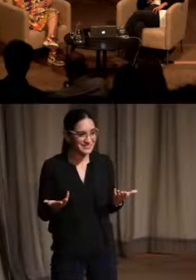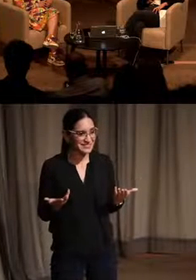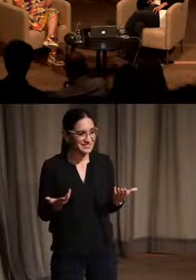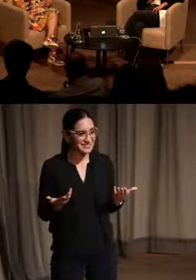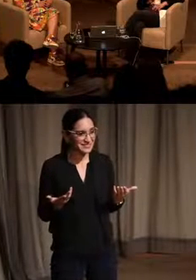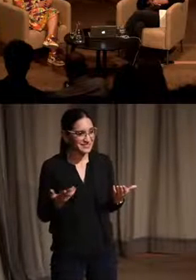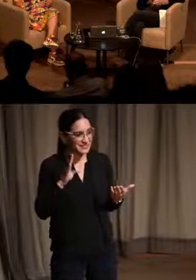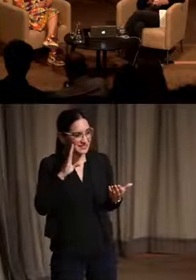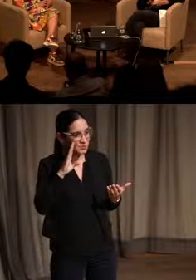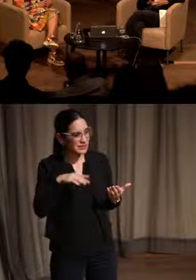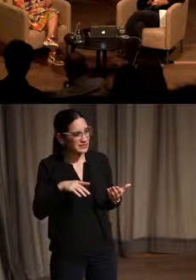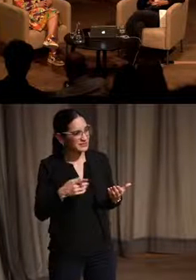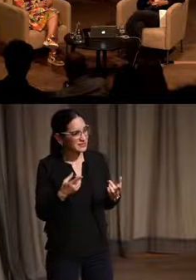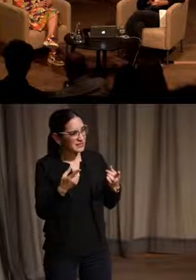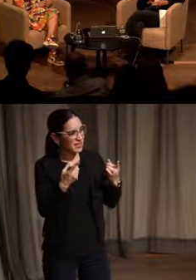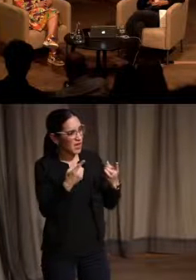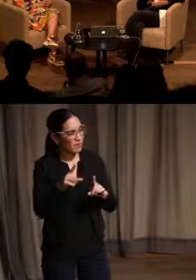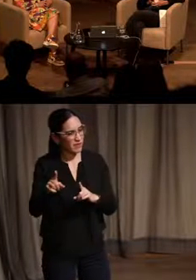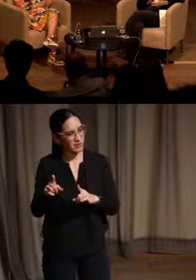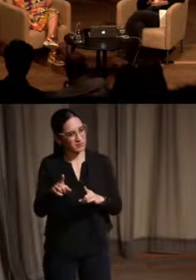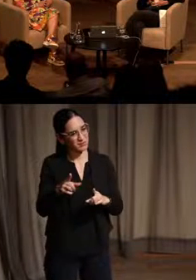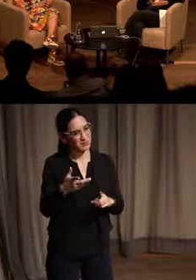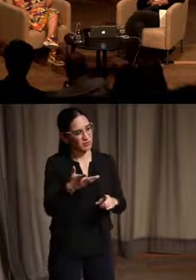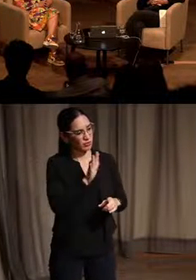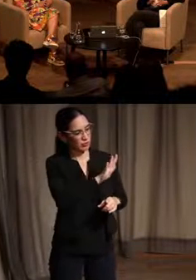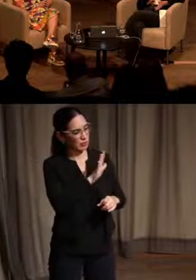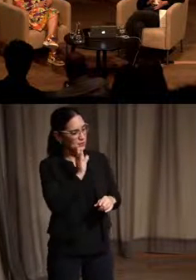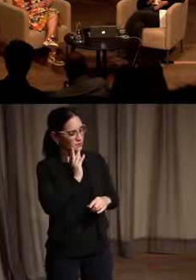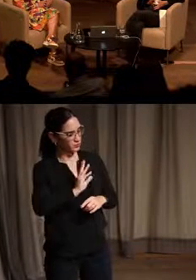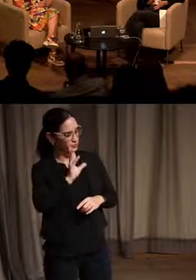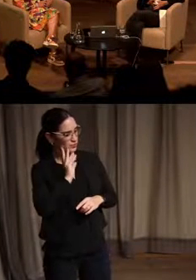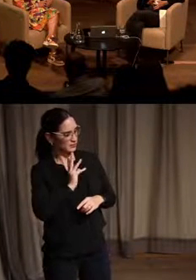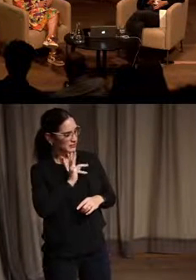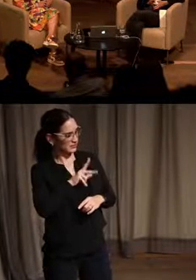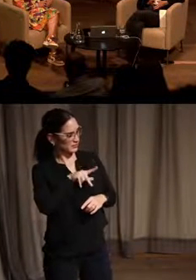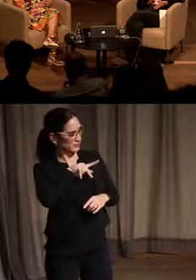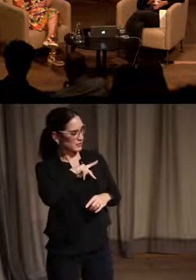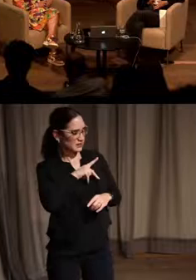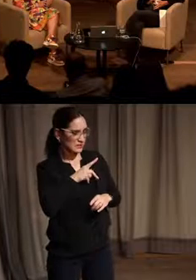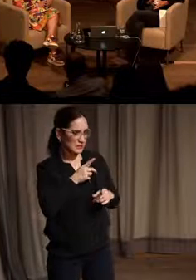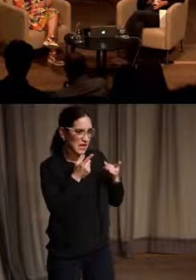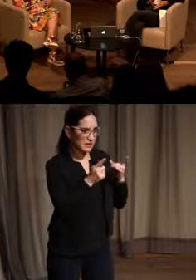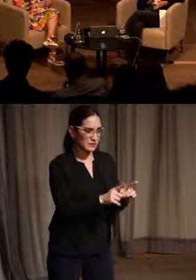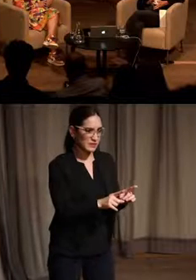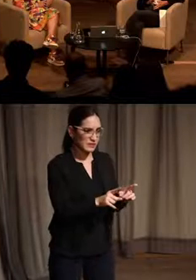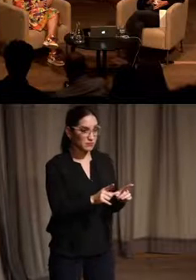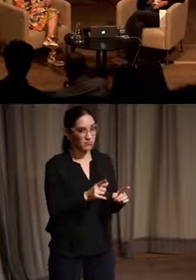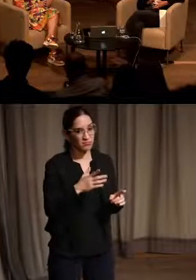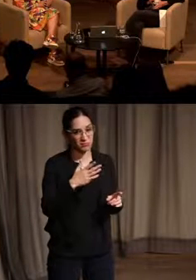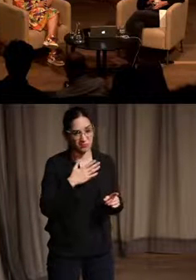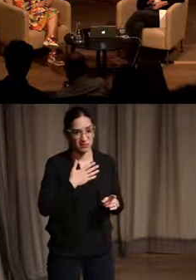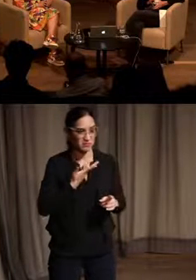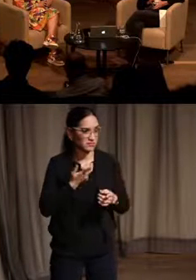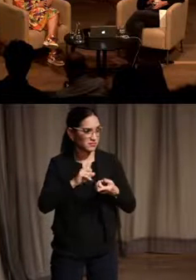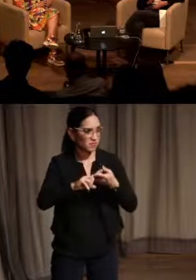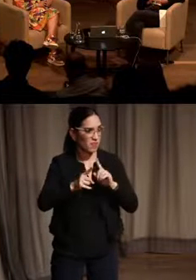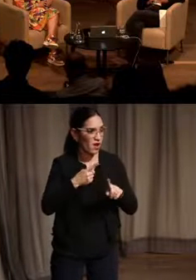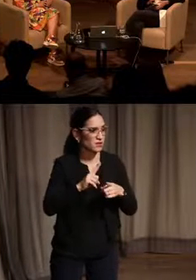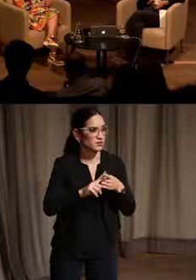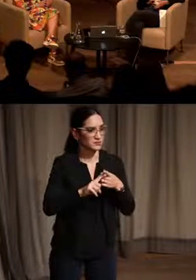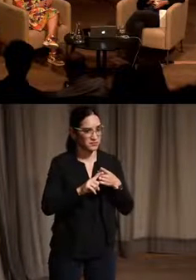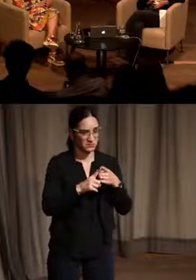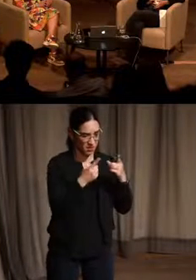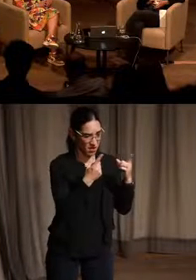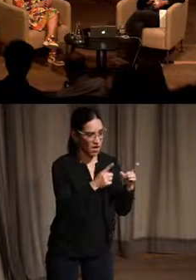start experiencing it personally? Like, because I've already been hearing friends who are pregnant and then have a miscarriage and they go